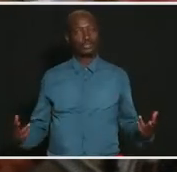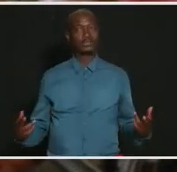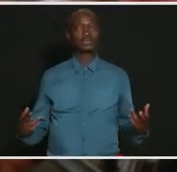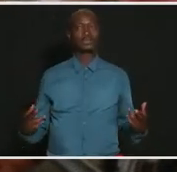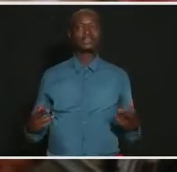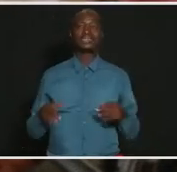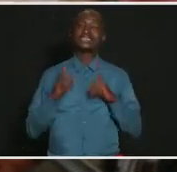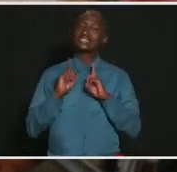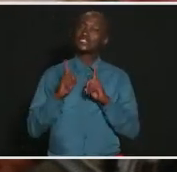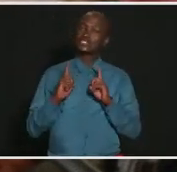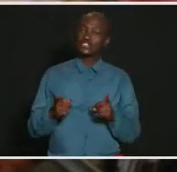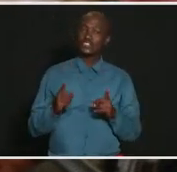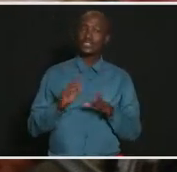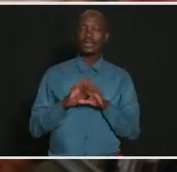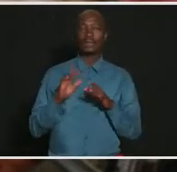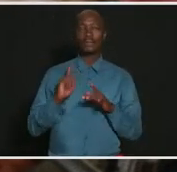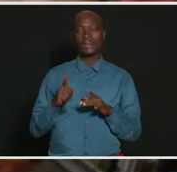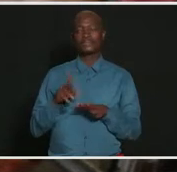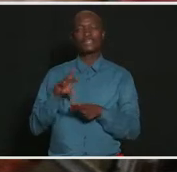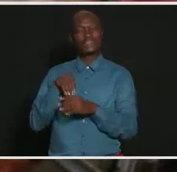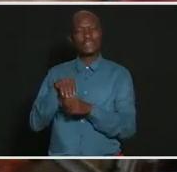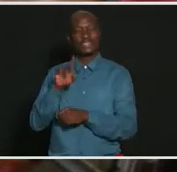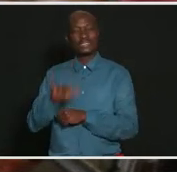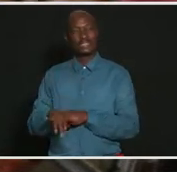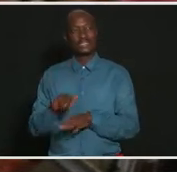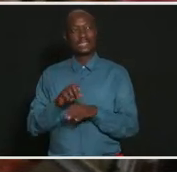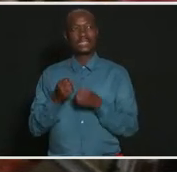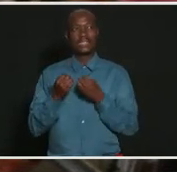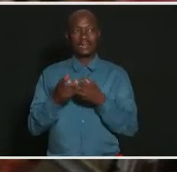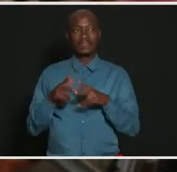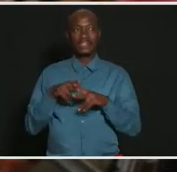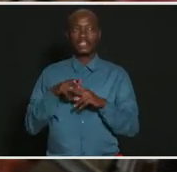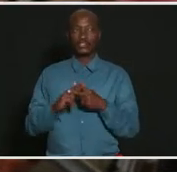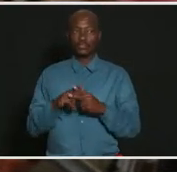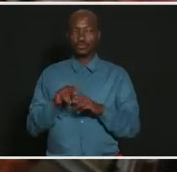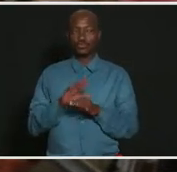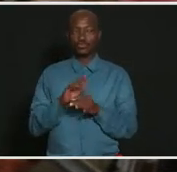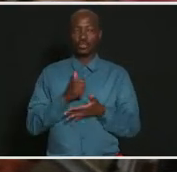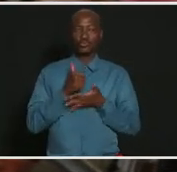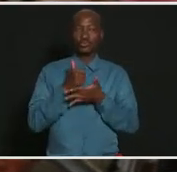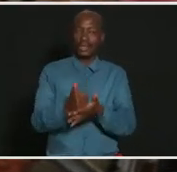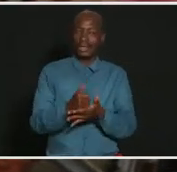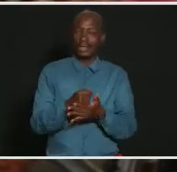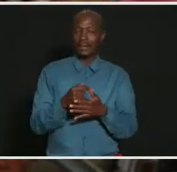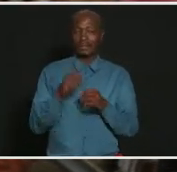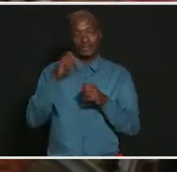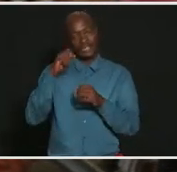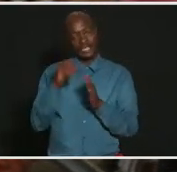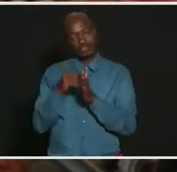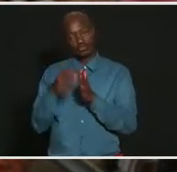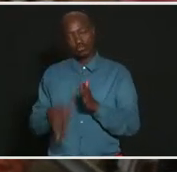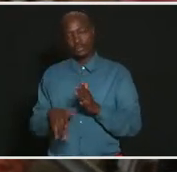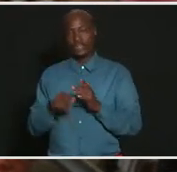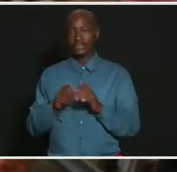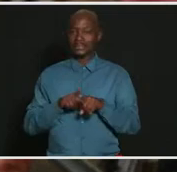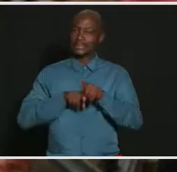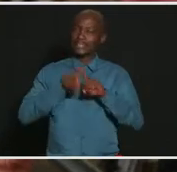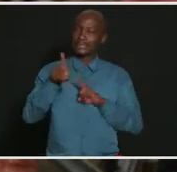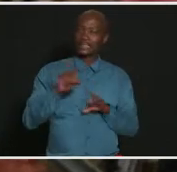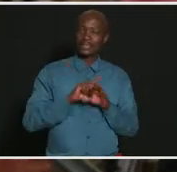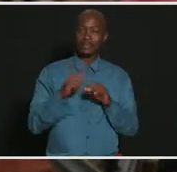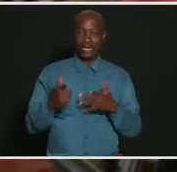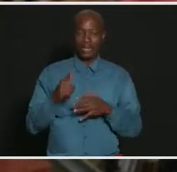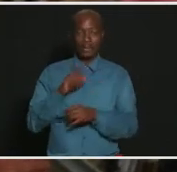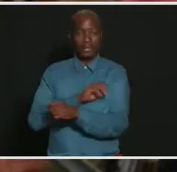teachers should be invested in and given the tools they need to help their Learners succeed they should be empowered by